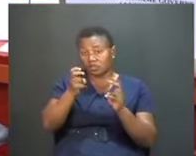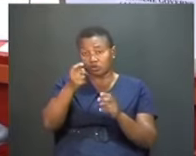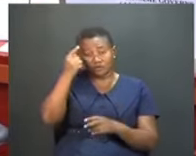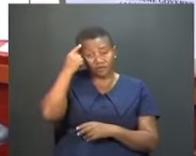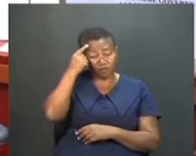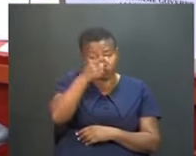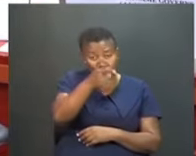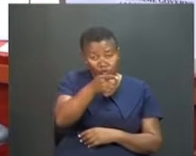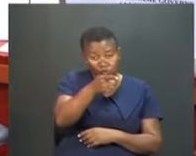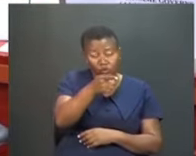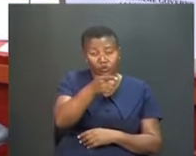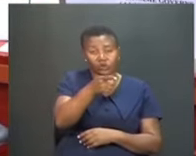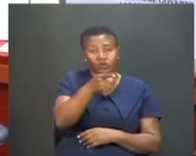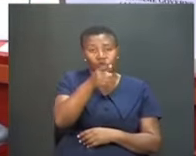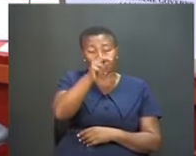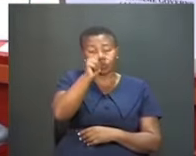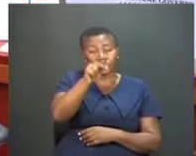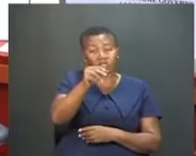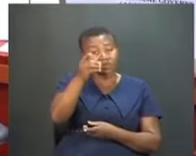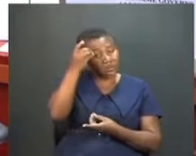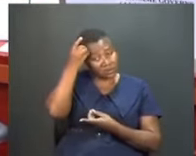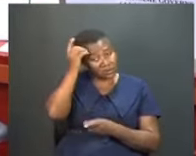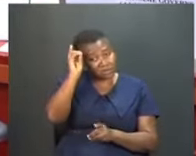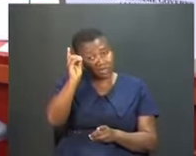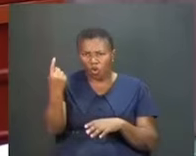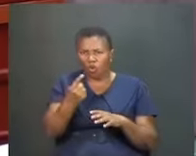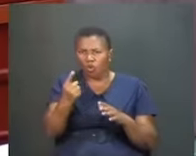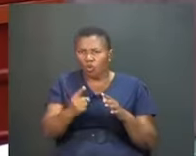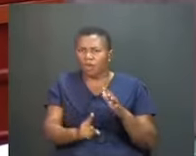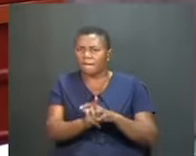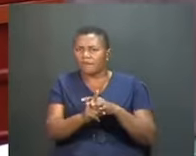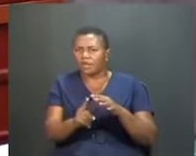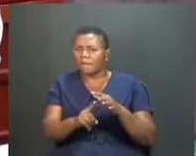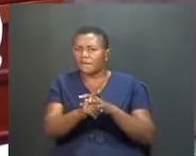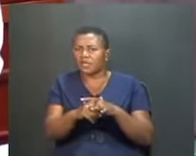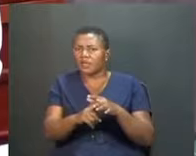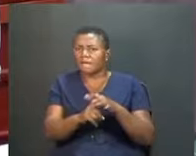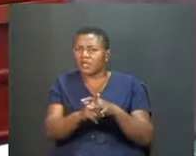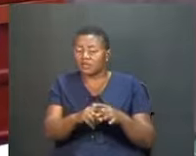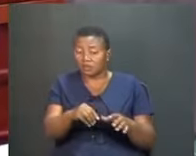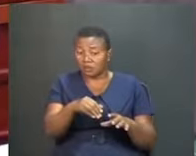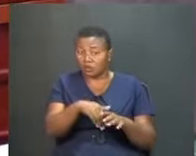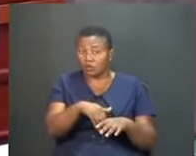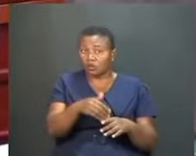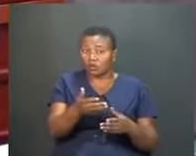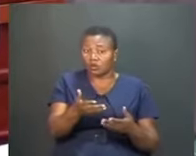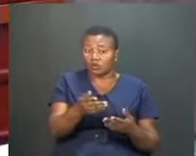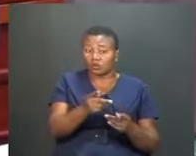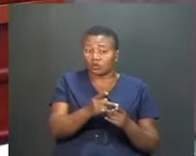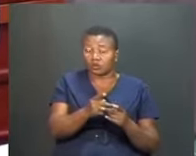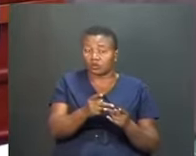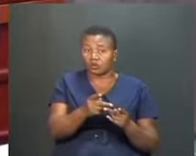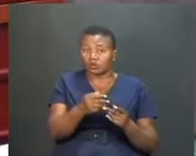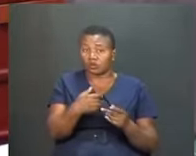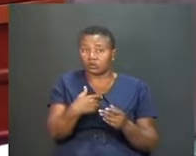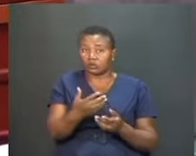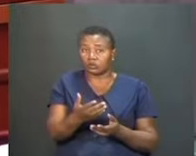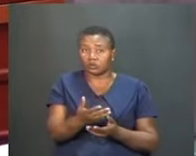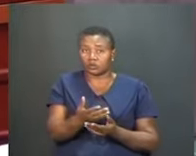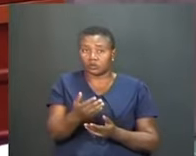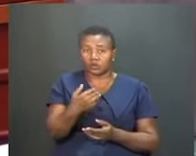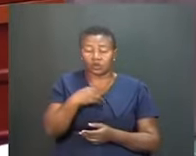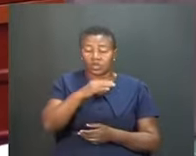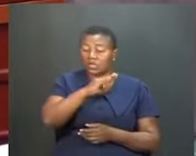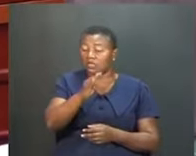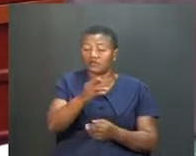business of the House. So I just want to put it in this perspective, that we've not gone to